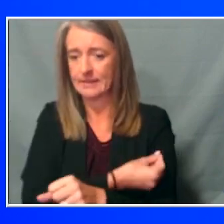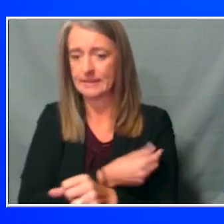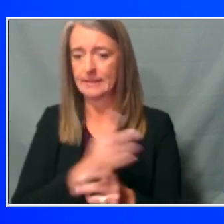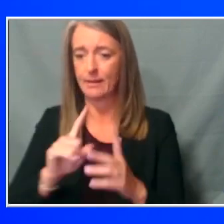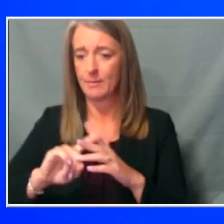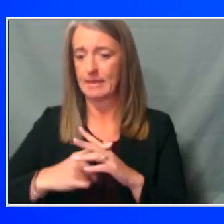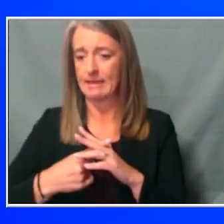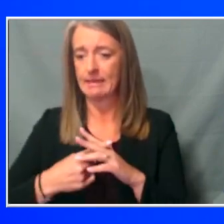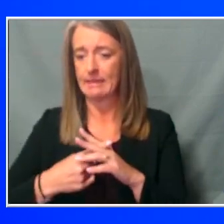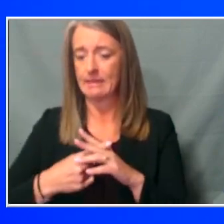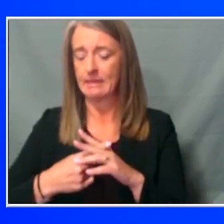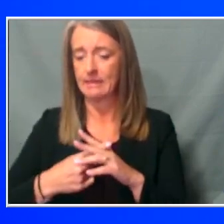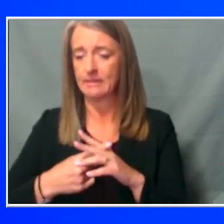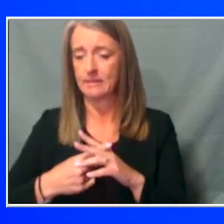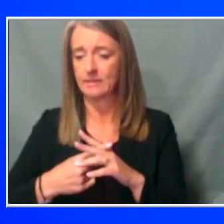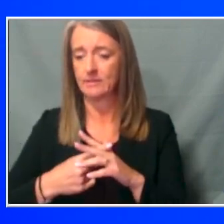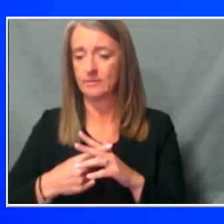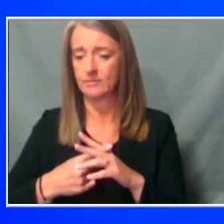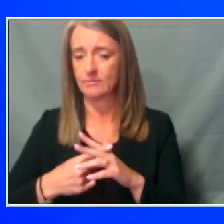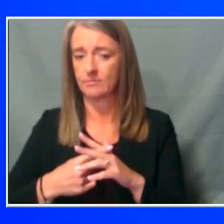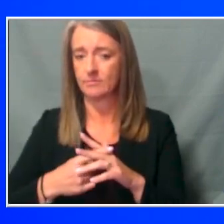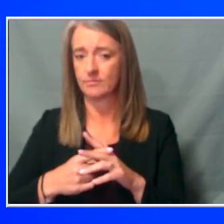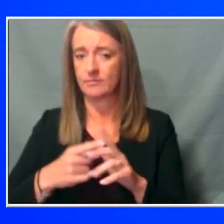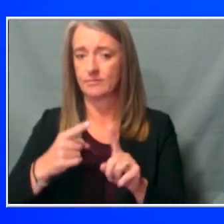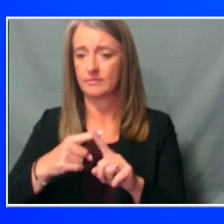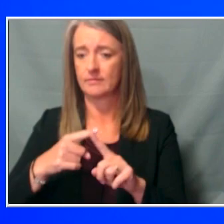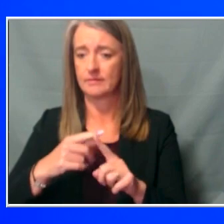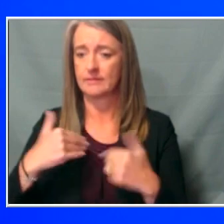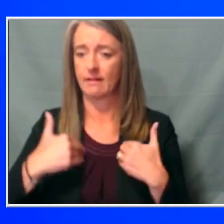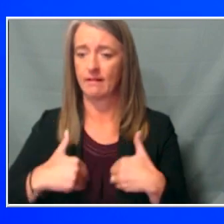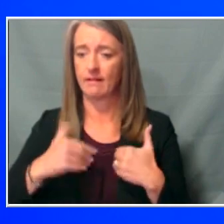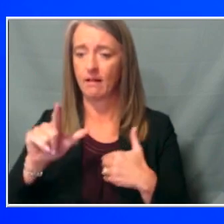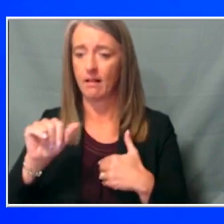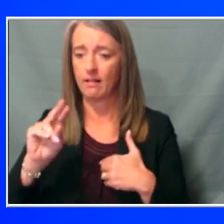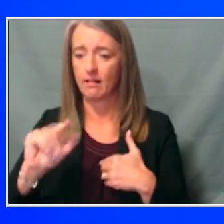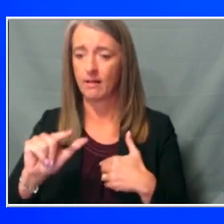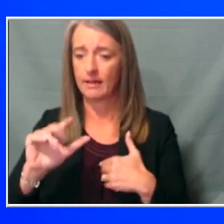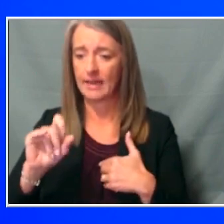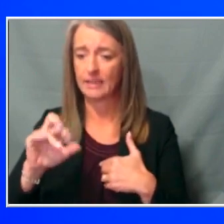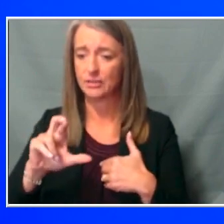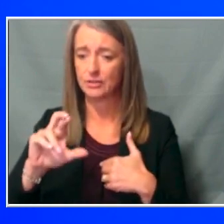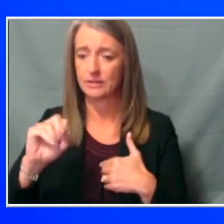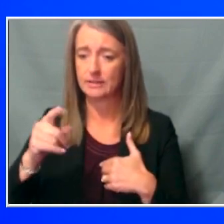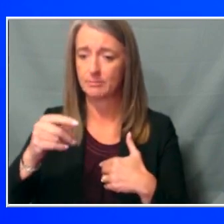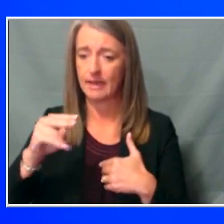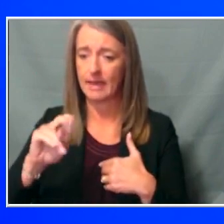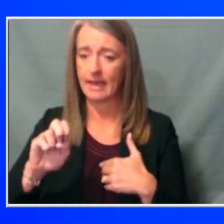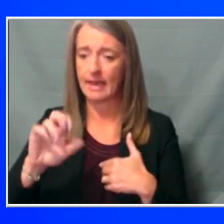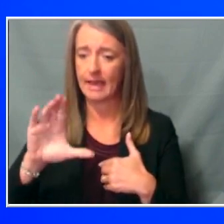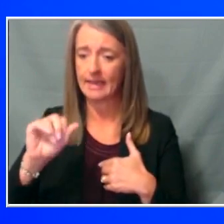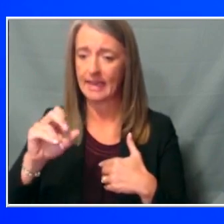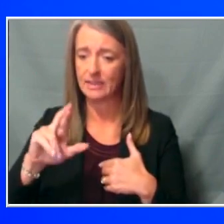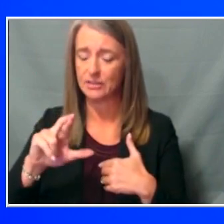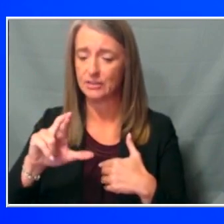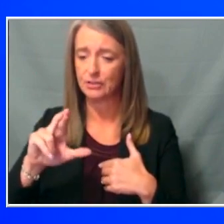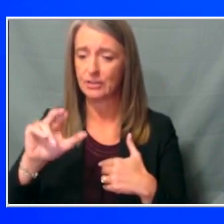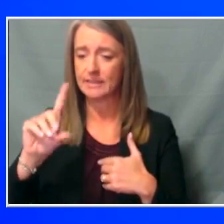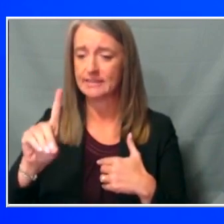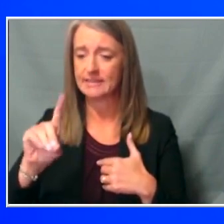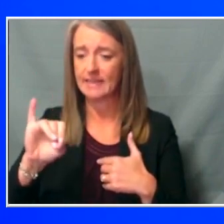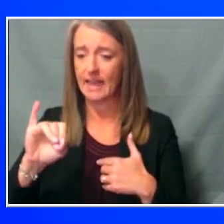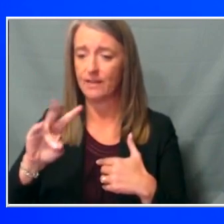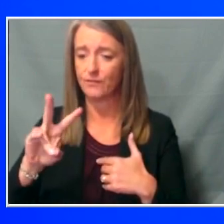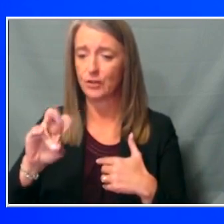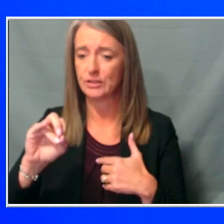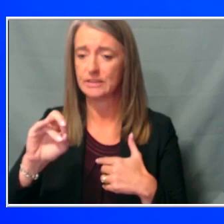beginning, and he had lung cancer, spinal cancer, diverticulitis, and my dad never developed